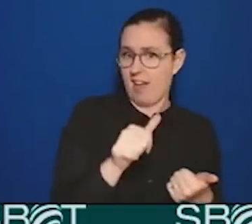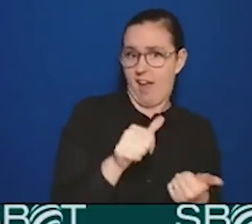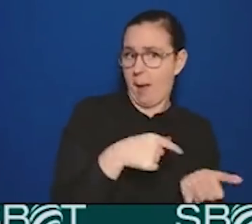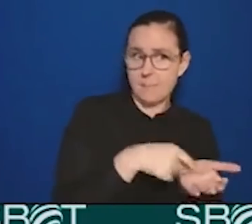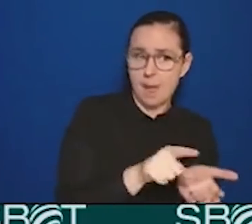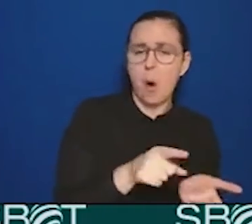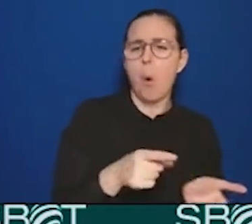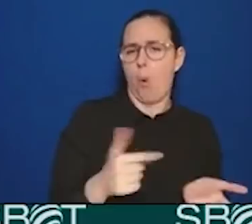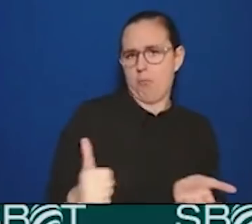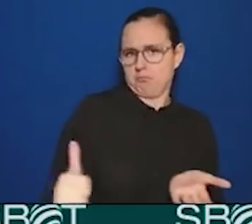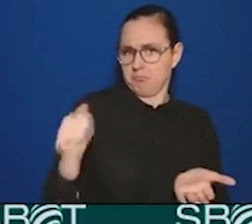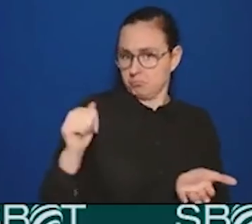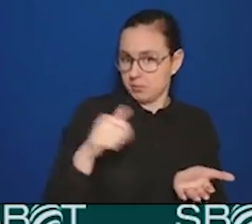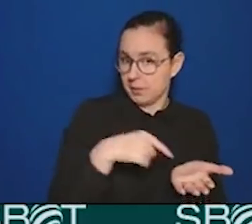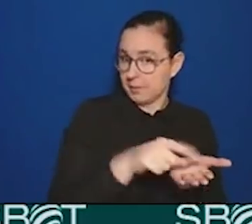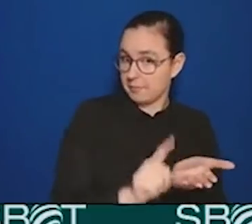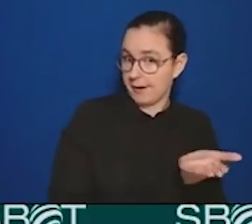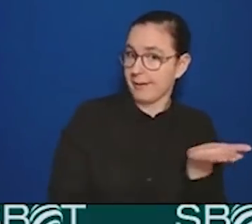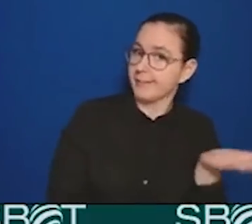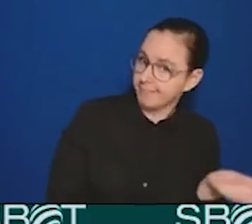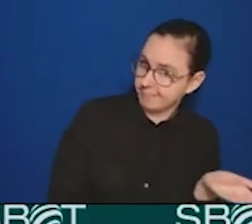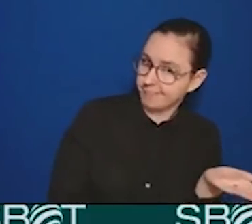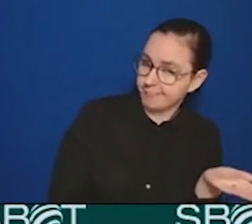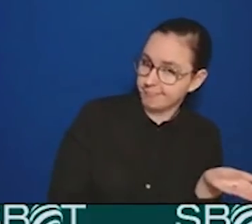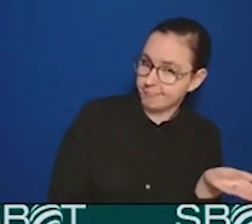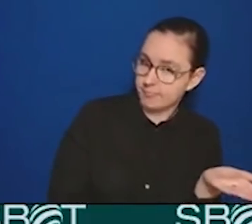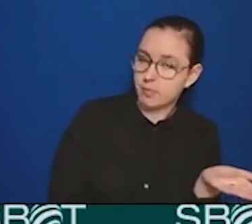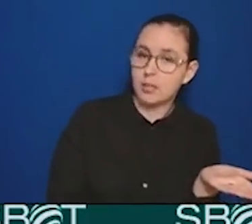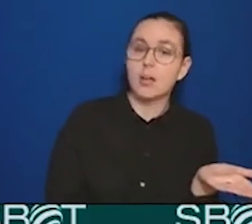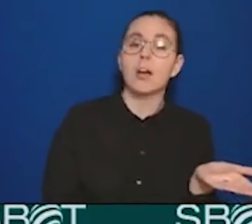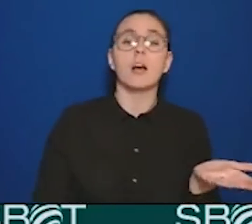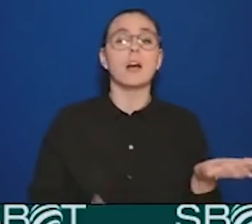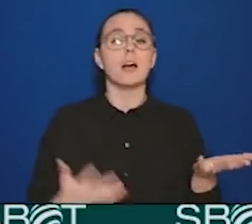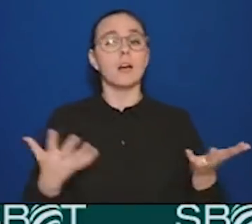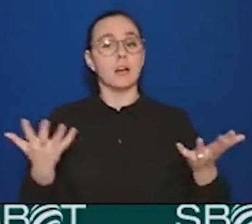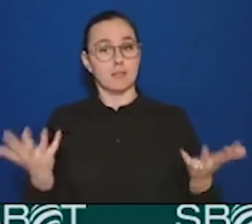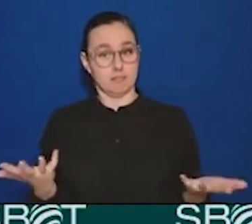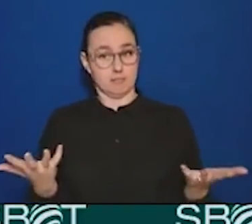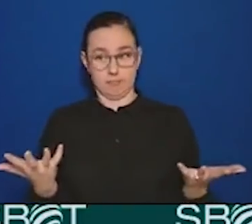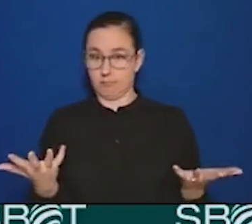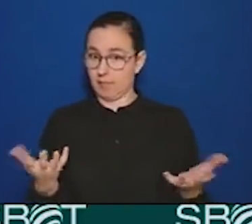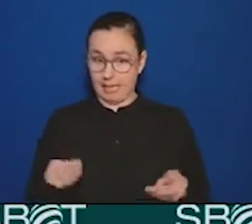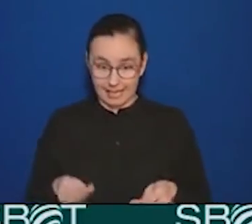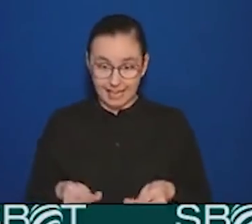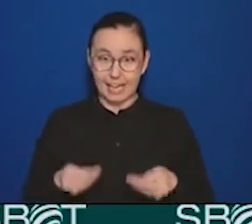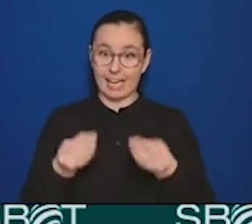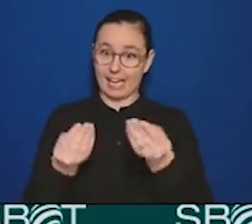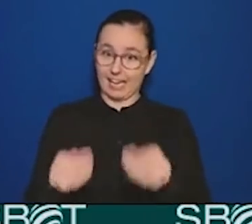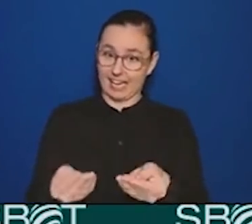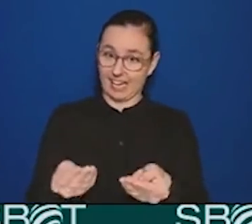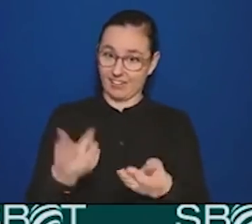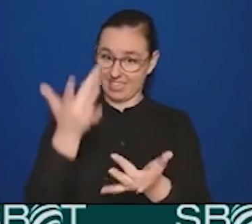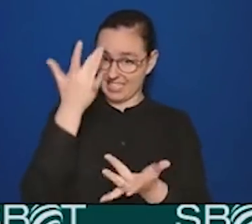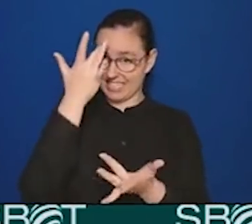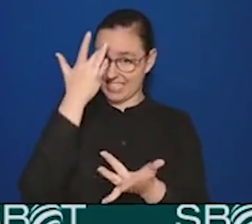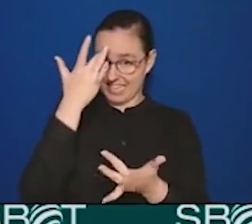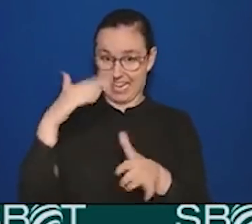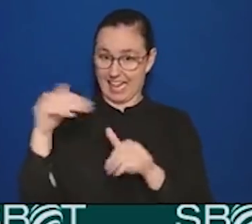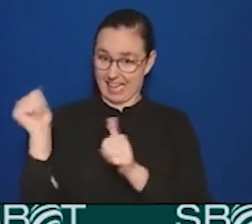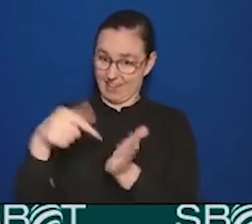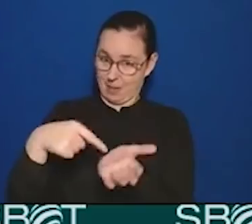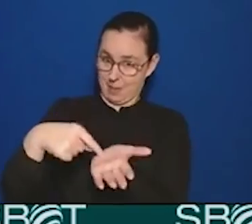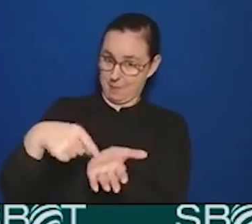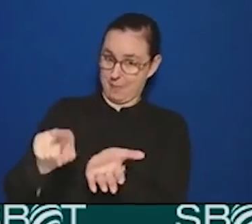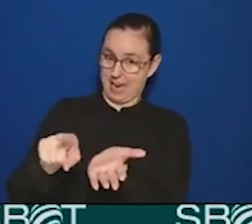virus spread within a company and shows goodwill to employees. 3 days is probably too few, and